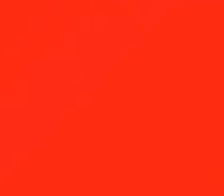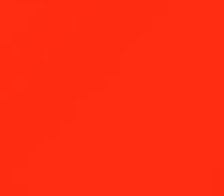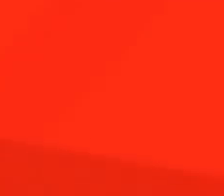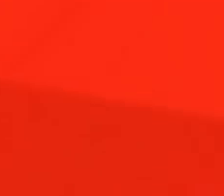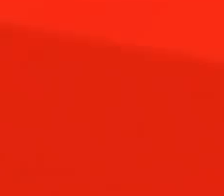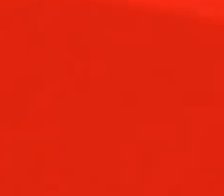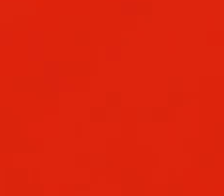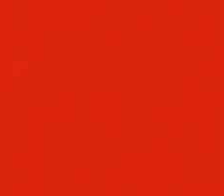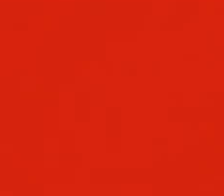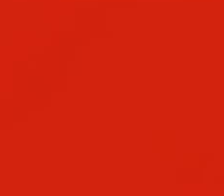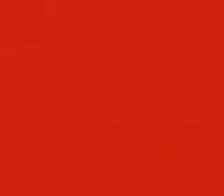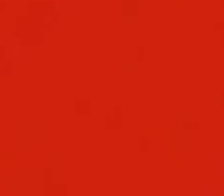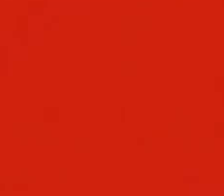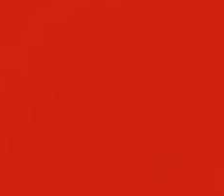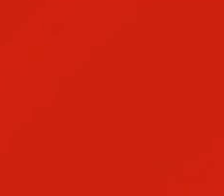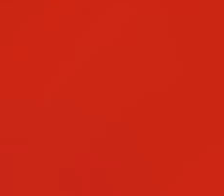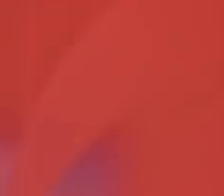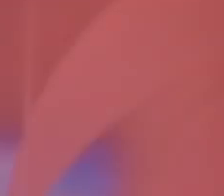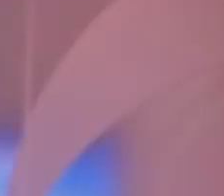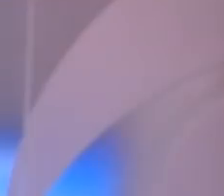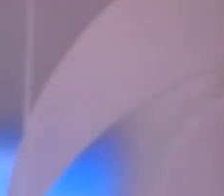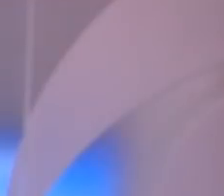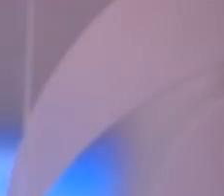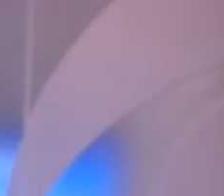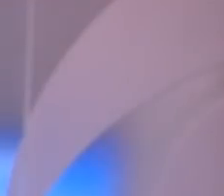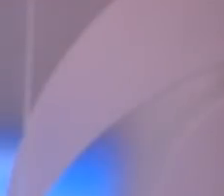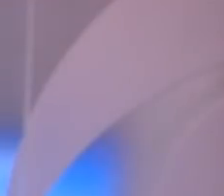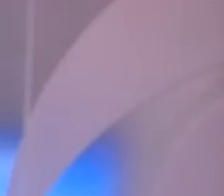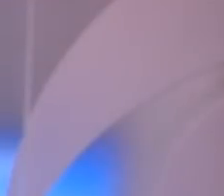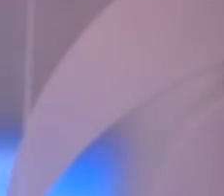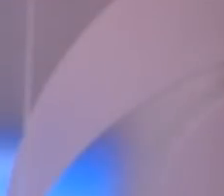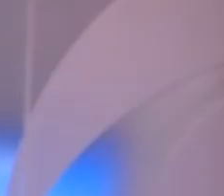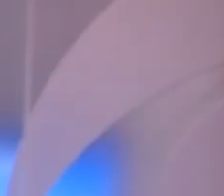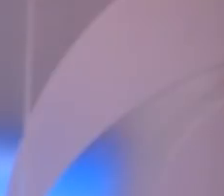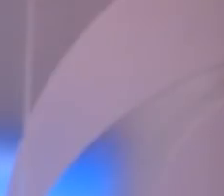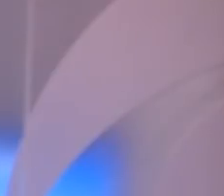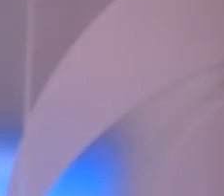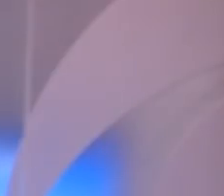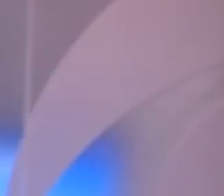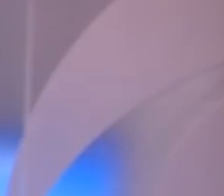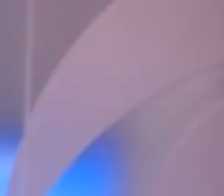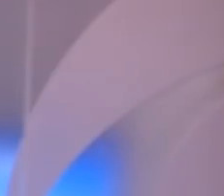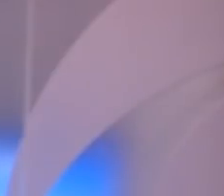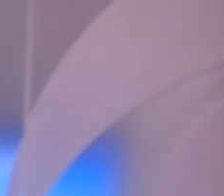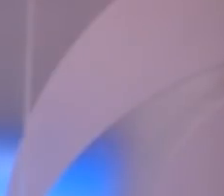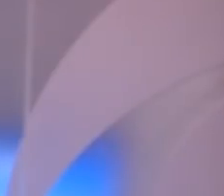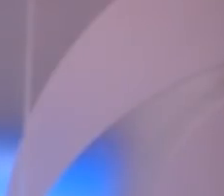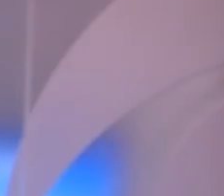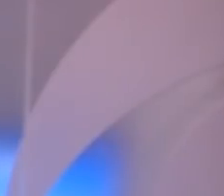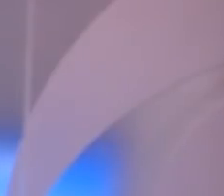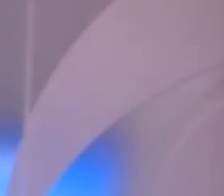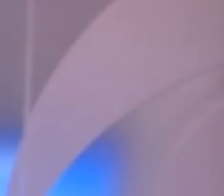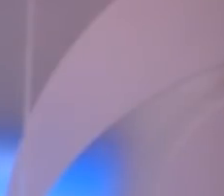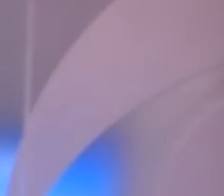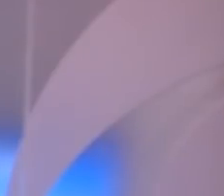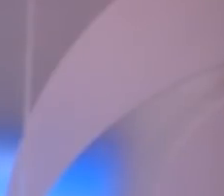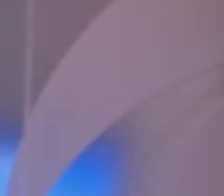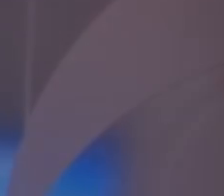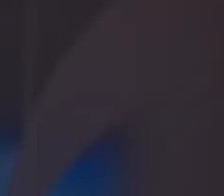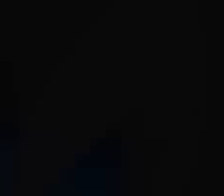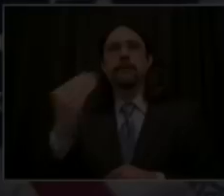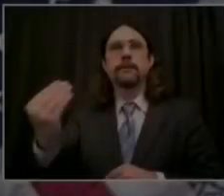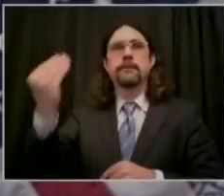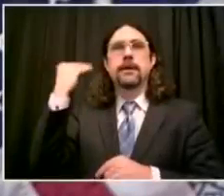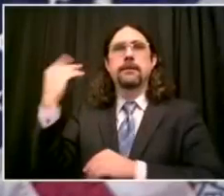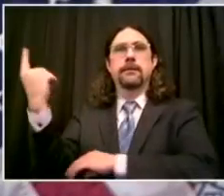This is breaking news. Mayor de Blasio is giving an update on the coronavirus pandemic in New York City. Let's go to it